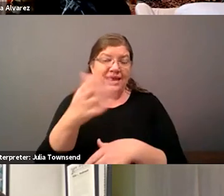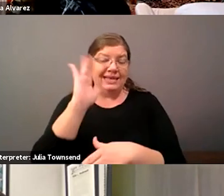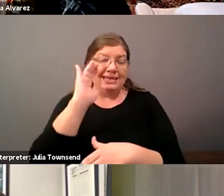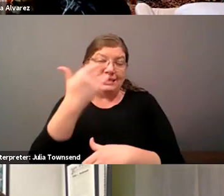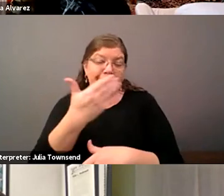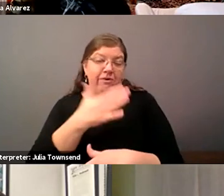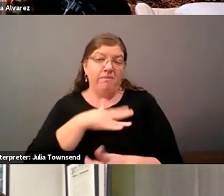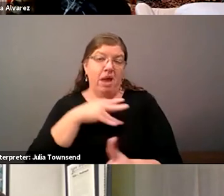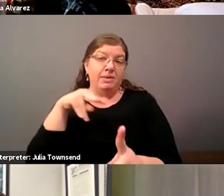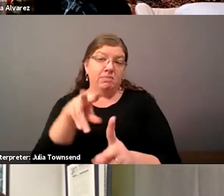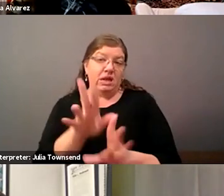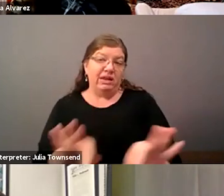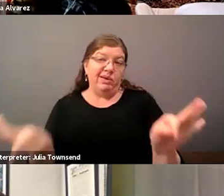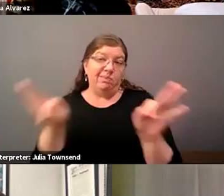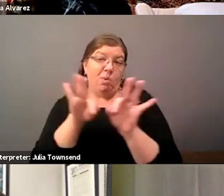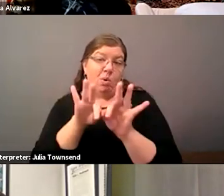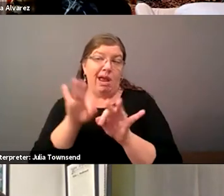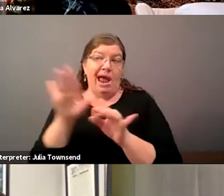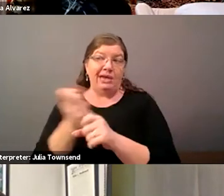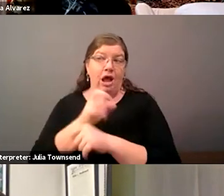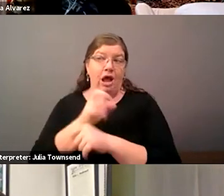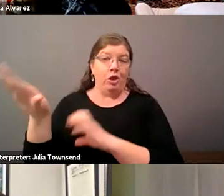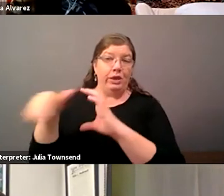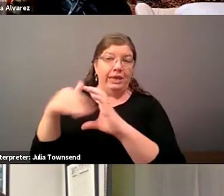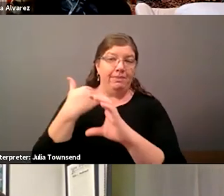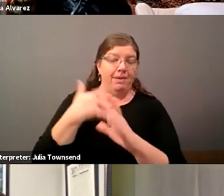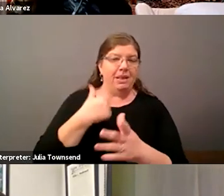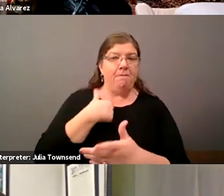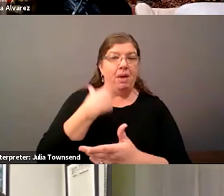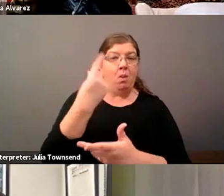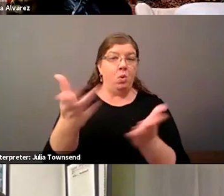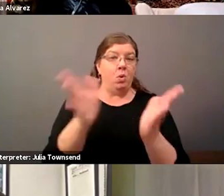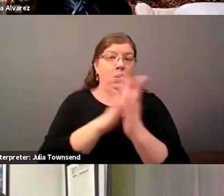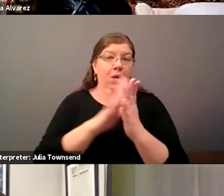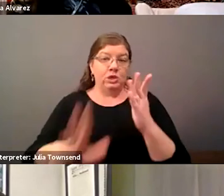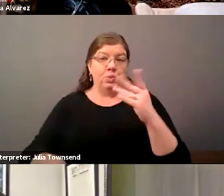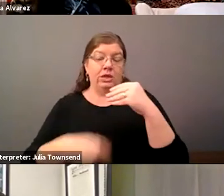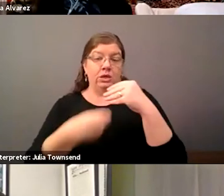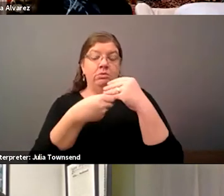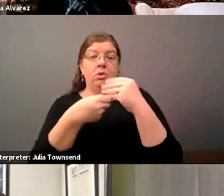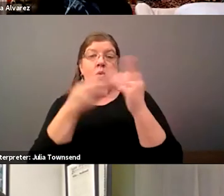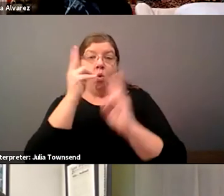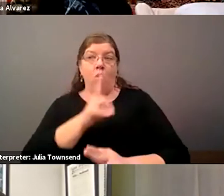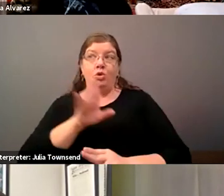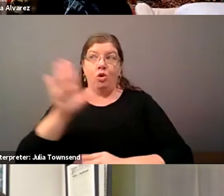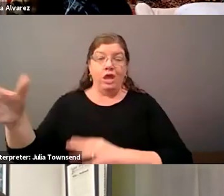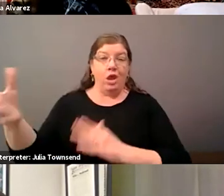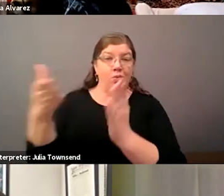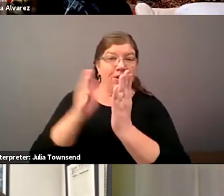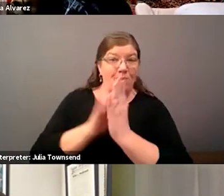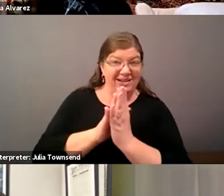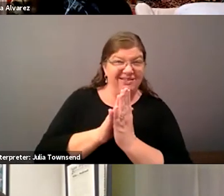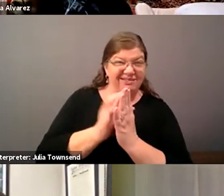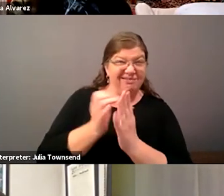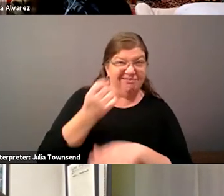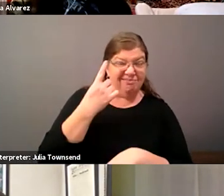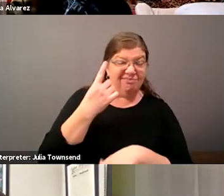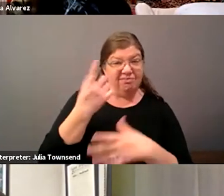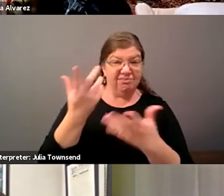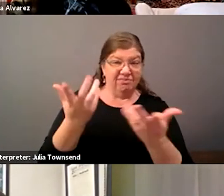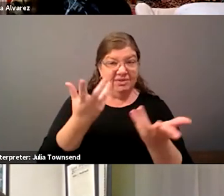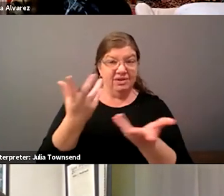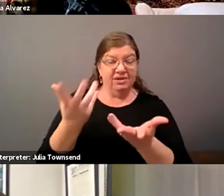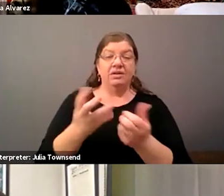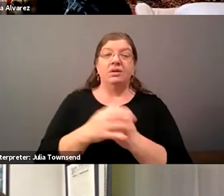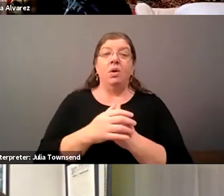my perspective when we receive their email so that would be my one request if we could uh honor their request if that makes sense or miss uh president